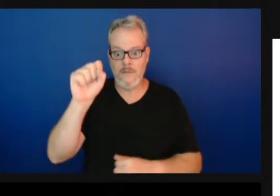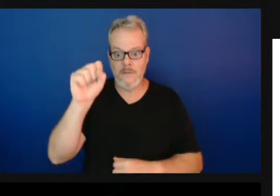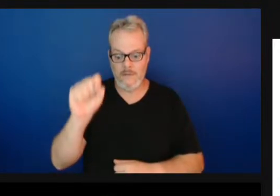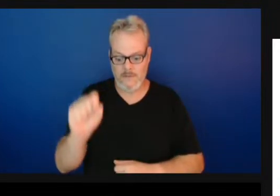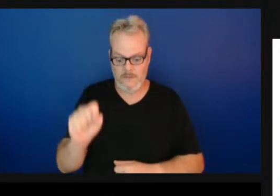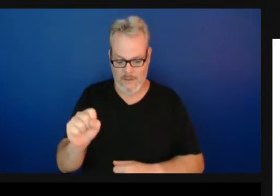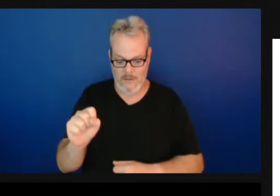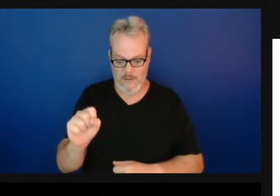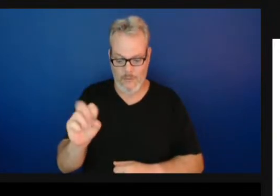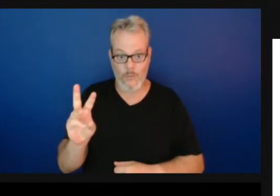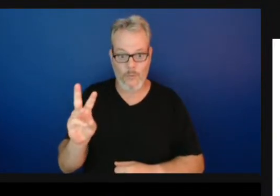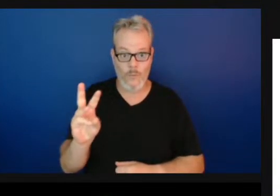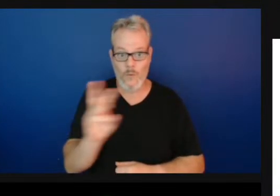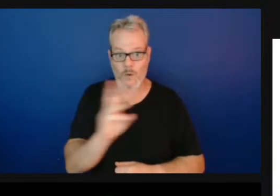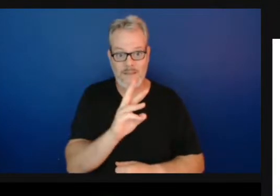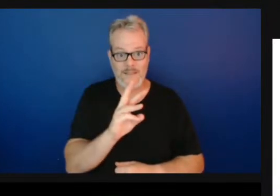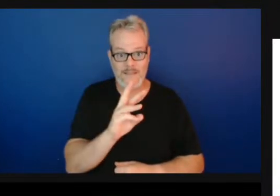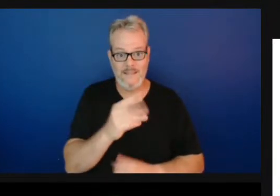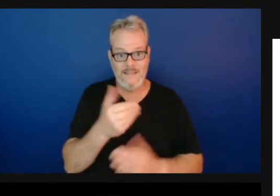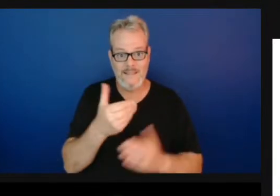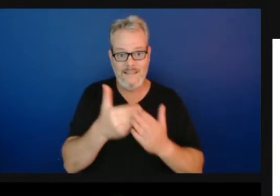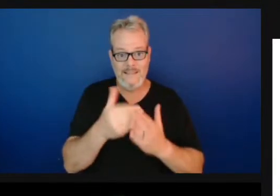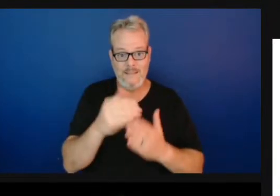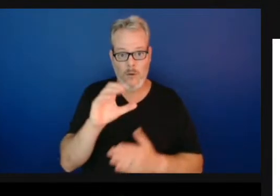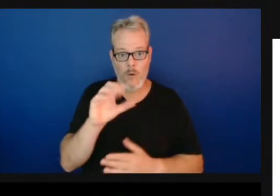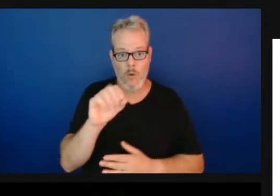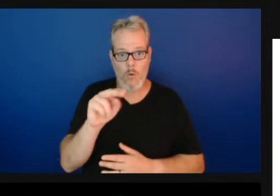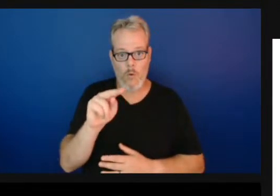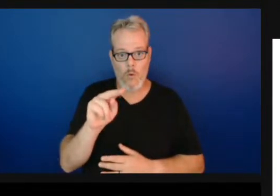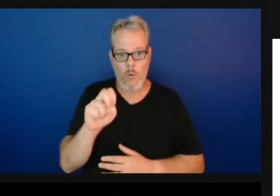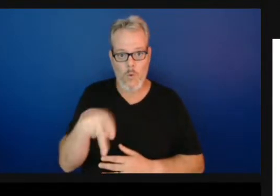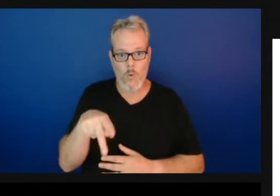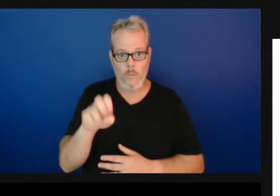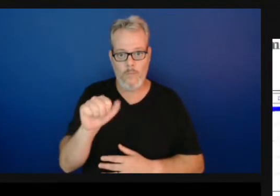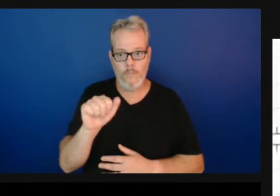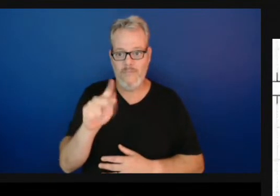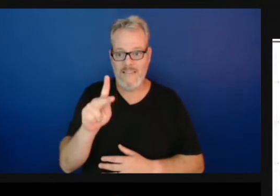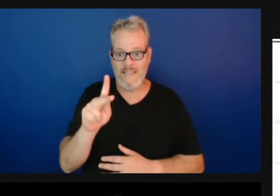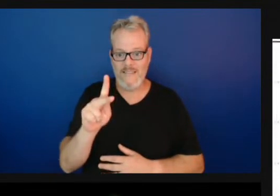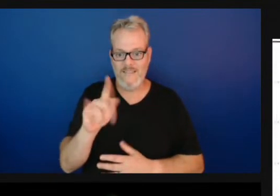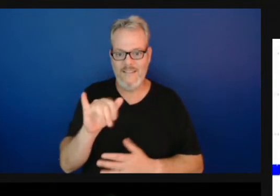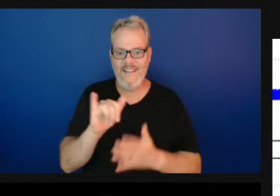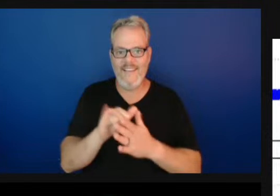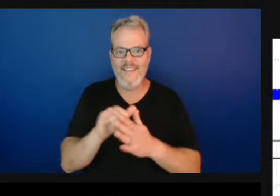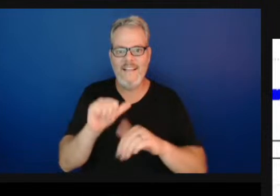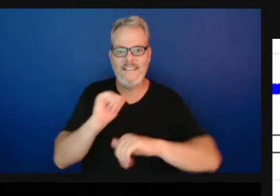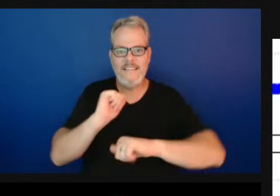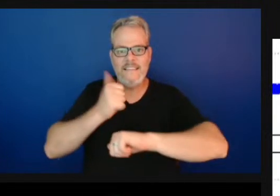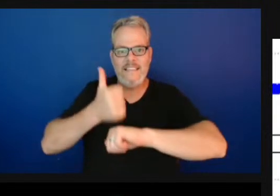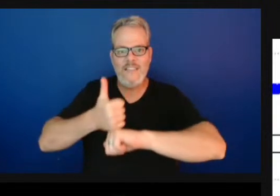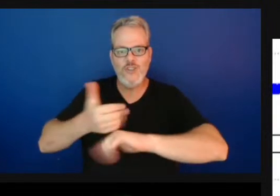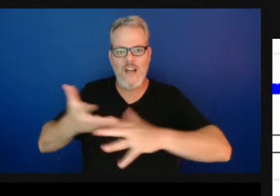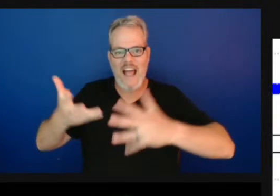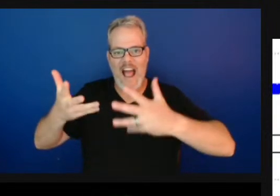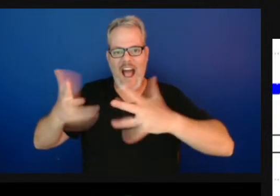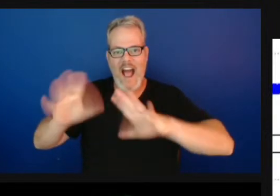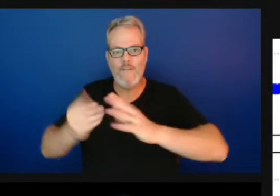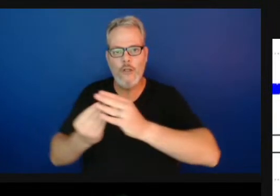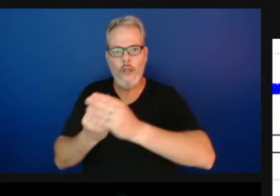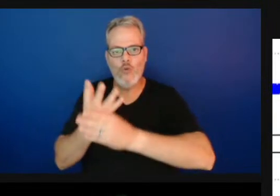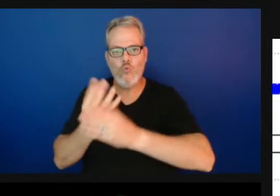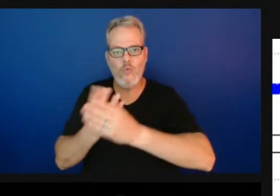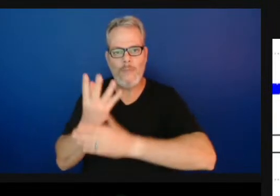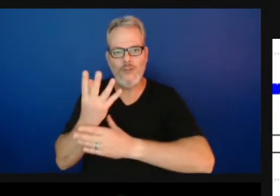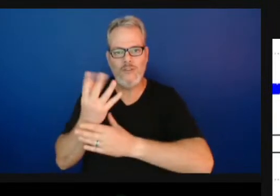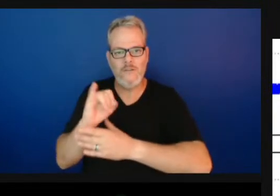southwest, down a southwest rift at Cone Peak. This is a station that, following the eruption last month at the beginning of June right here,